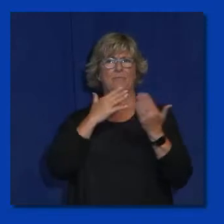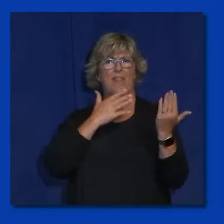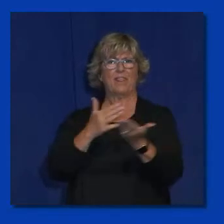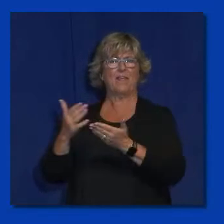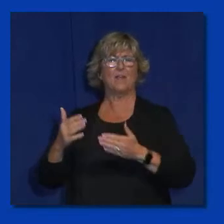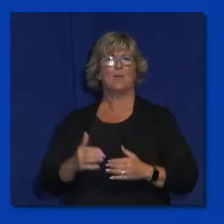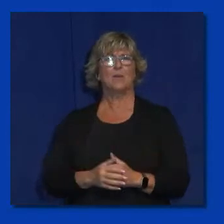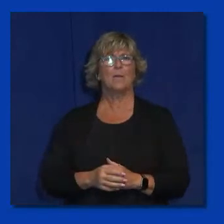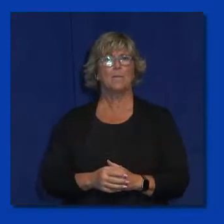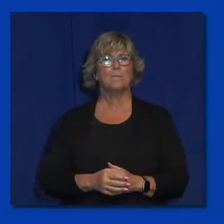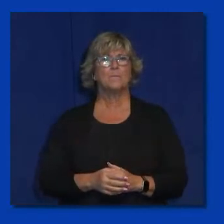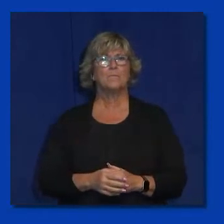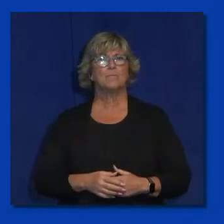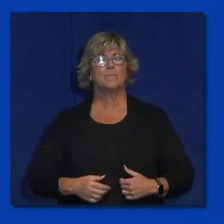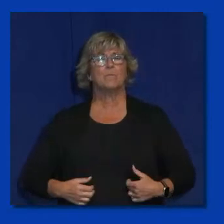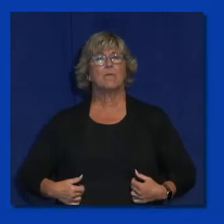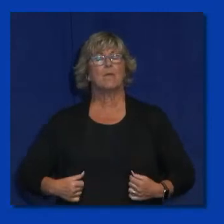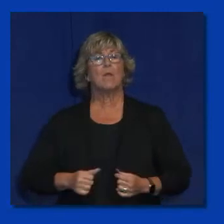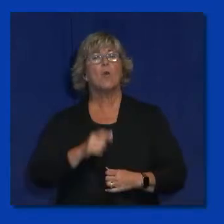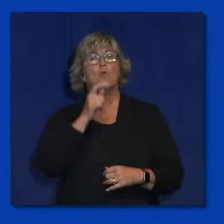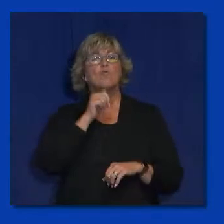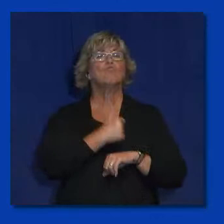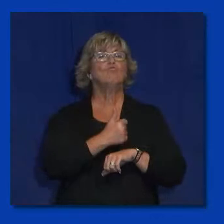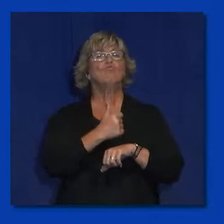appreciate those that are implementing the program.